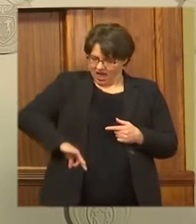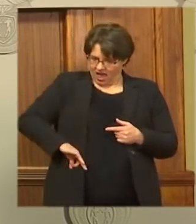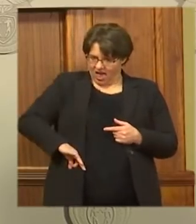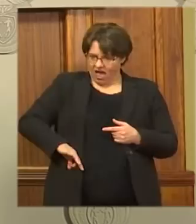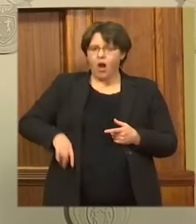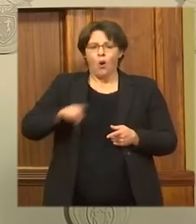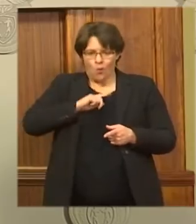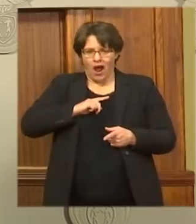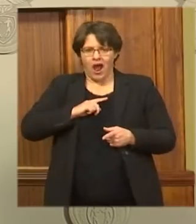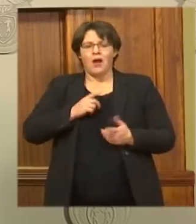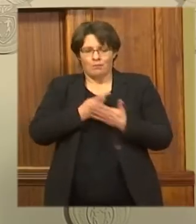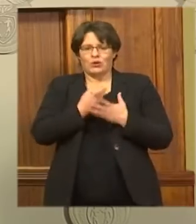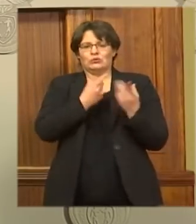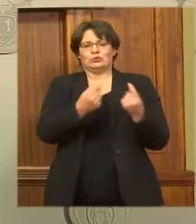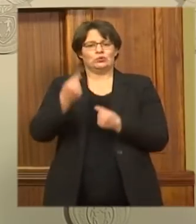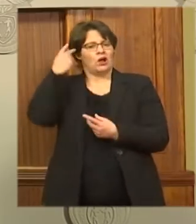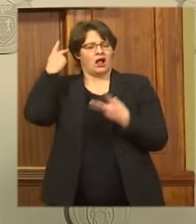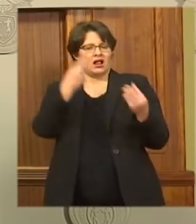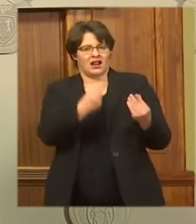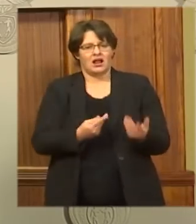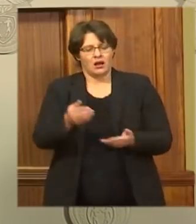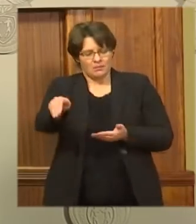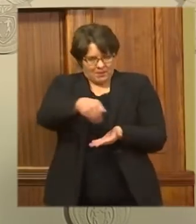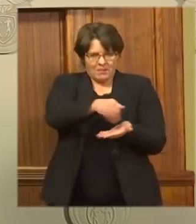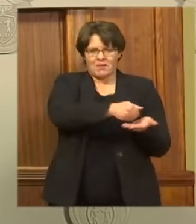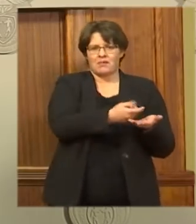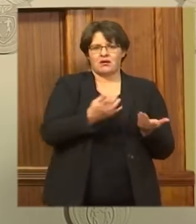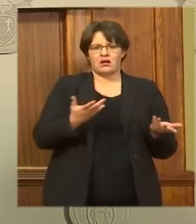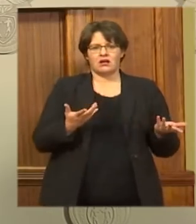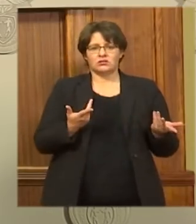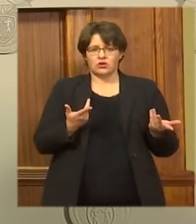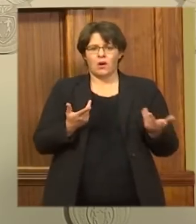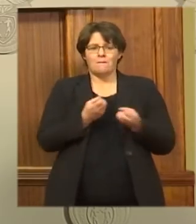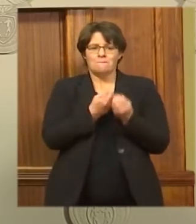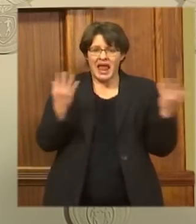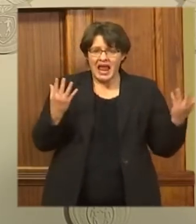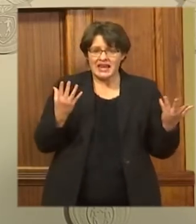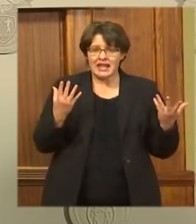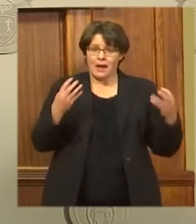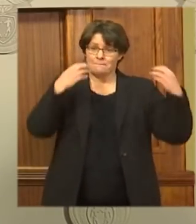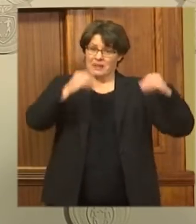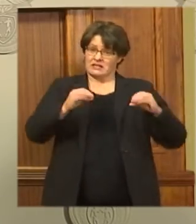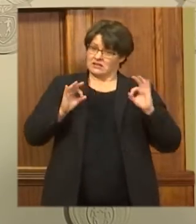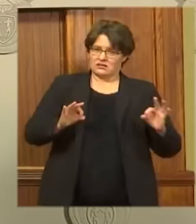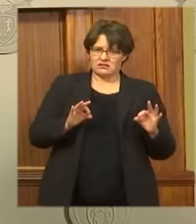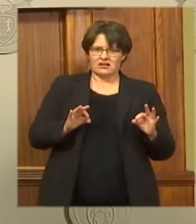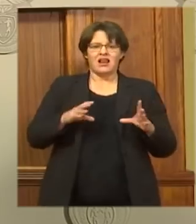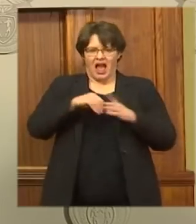earned from these businesses, and many of them are informal businesses.